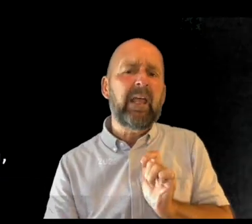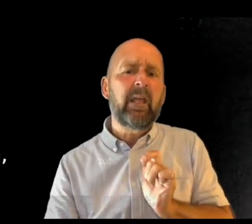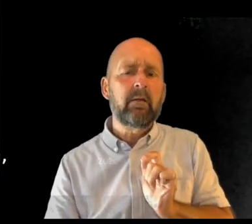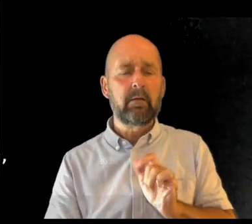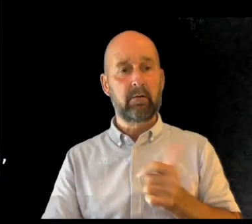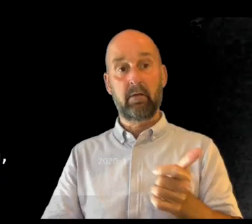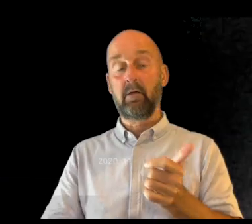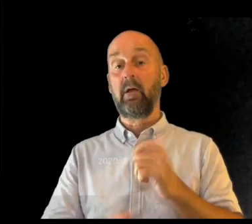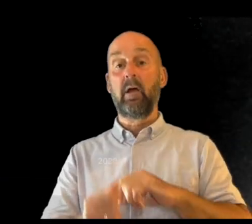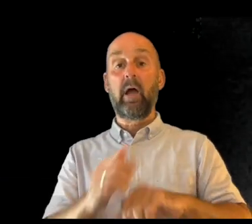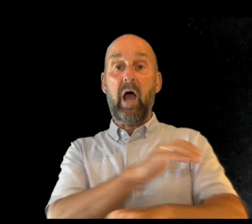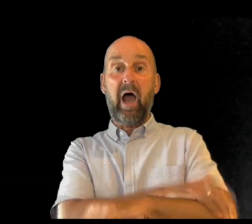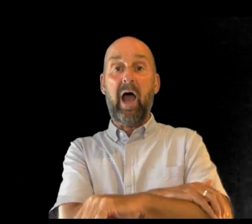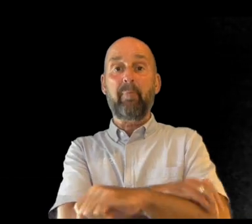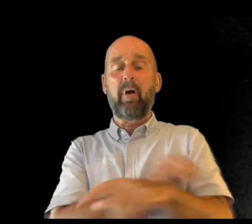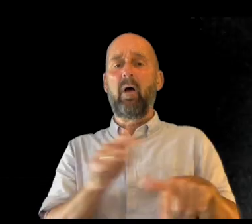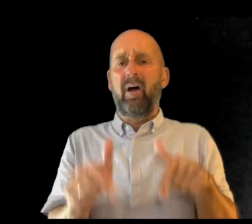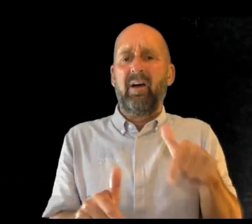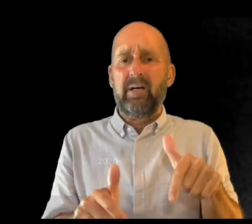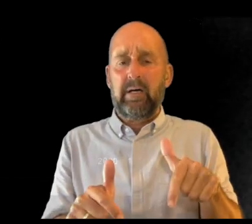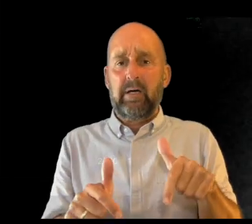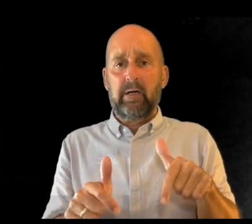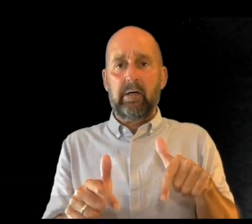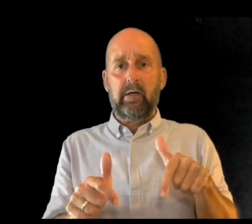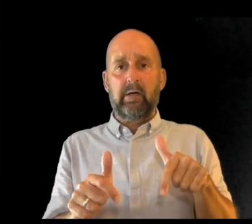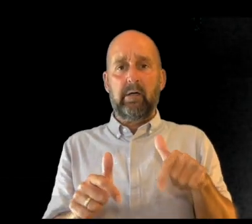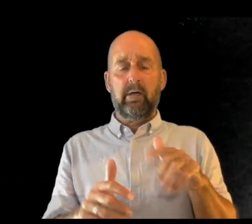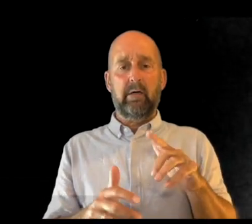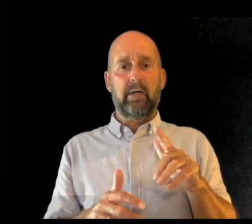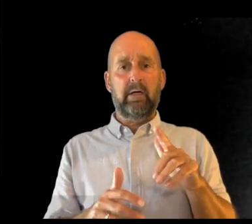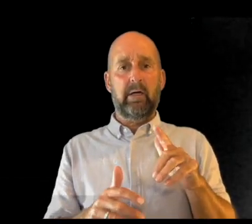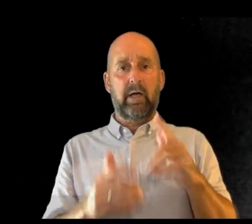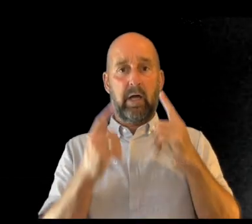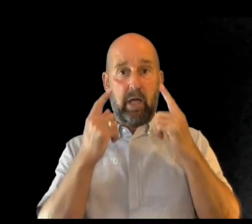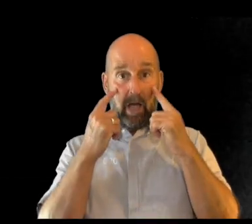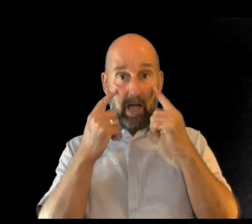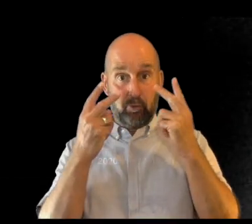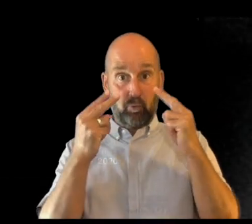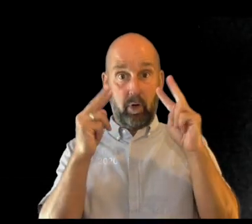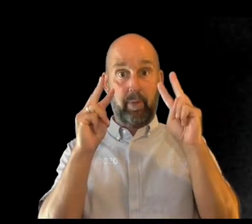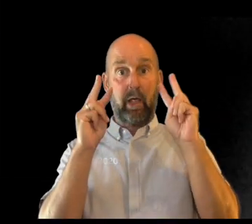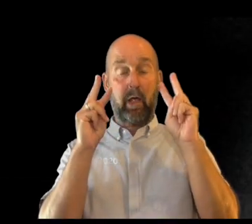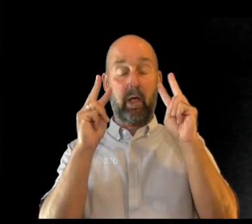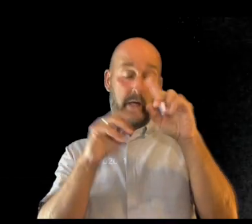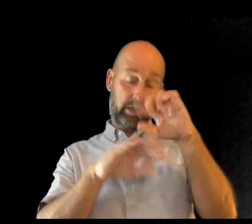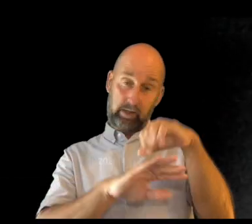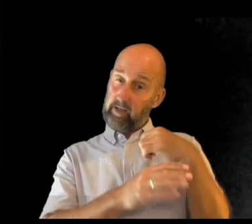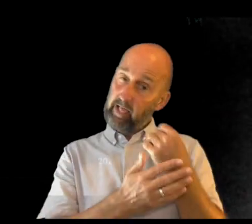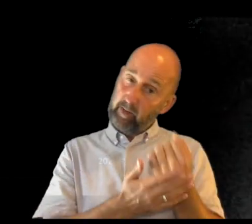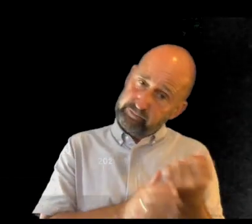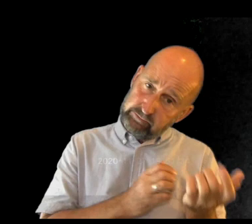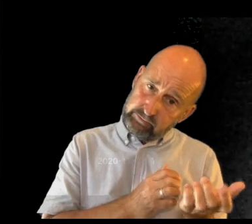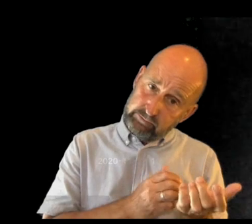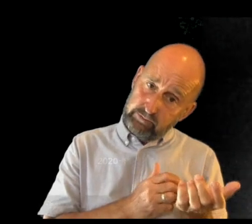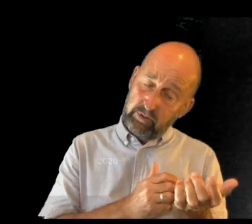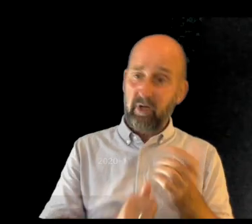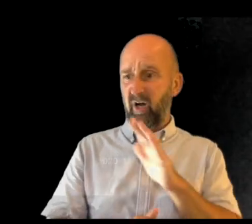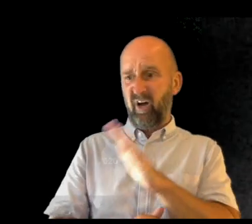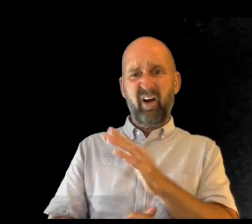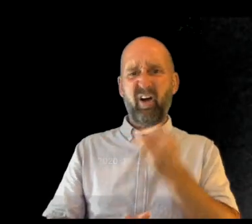Bex takes his arm, steps onto her dodgy ankle and, eyes rolling back, collapses into Amir.